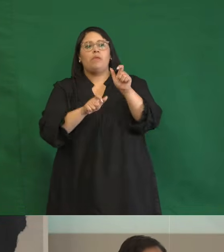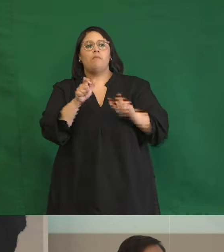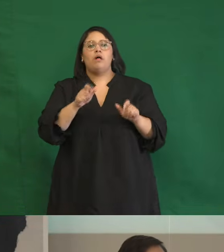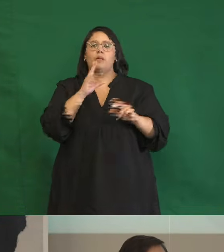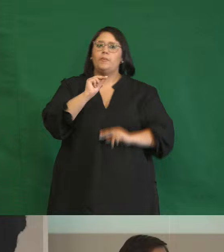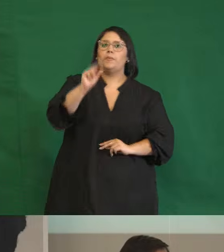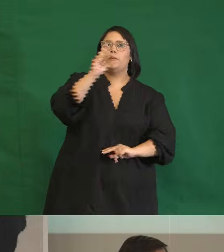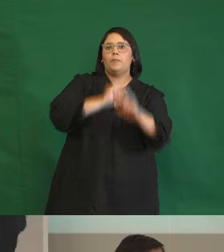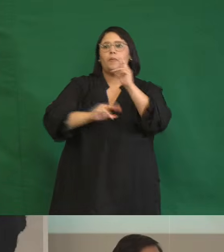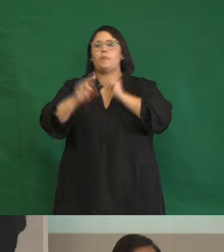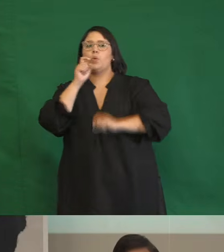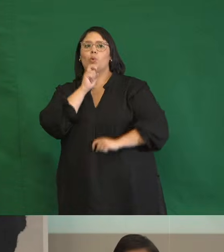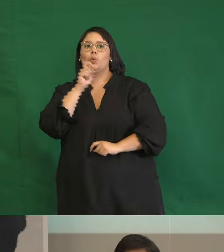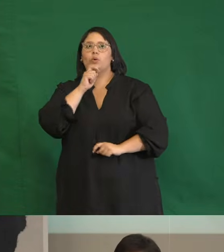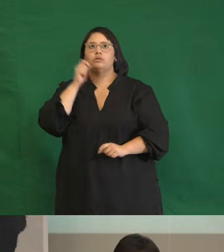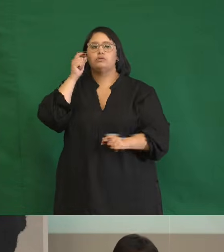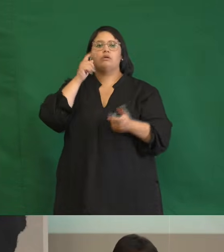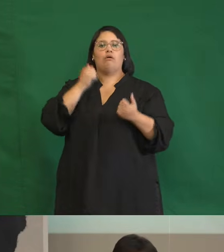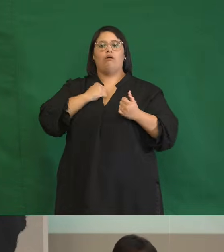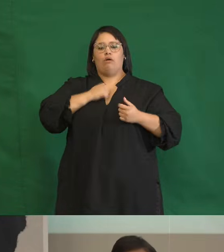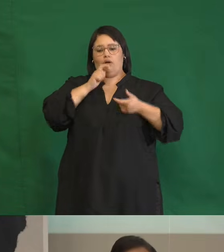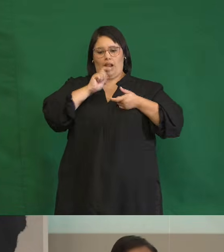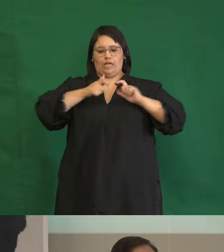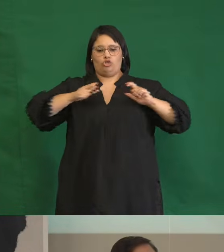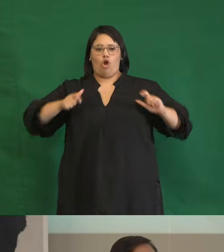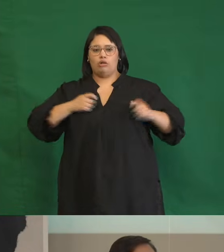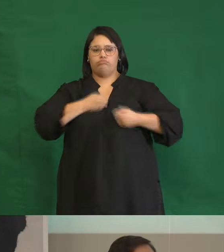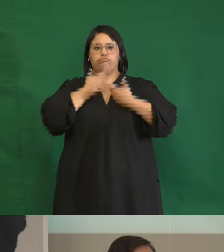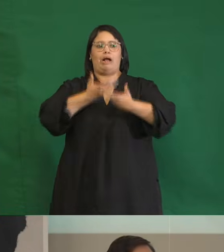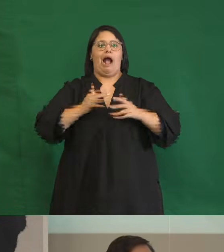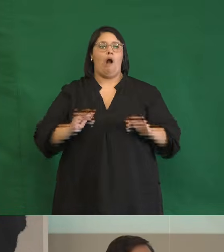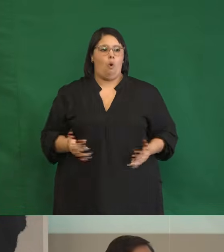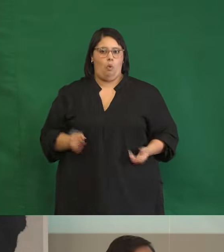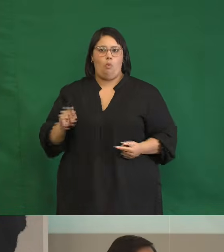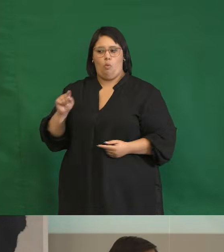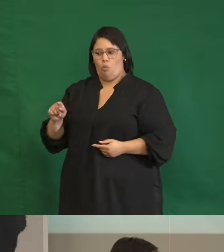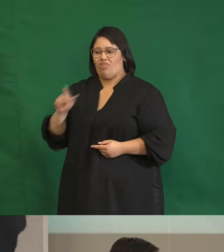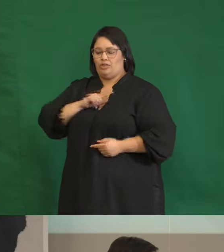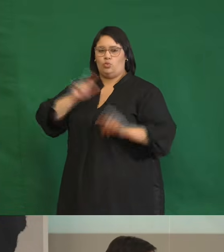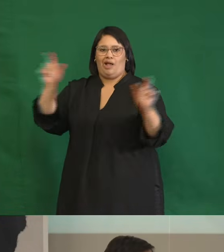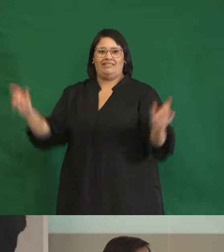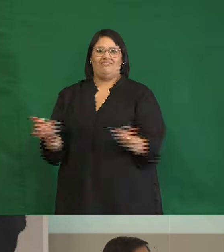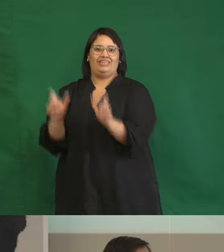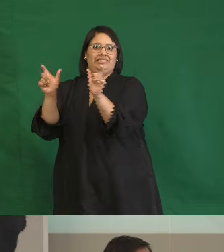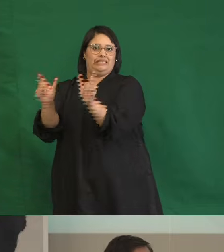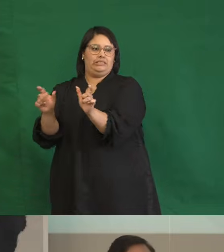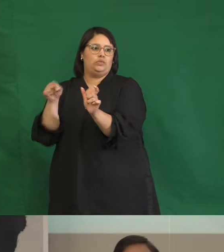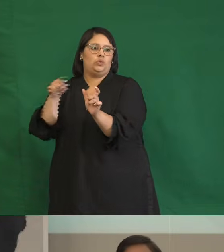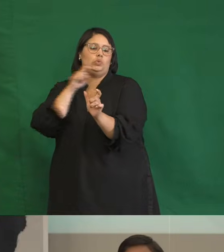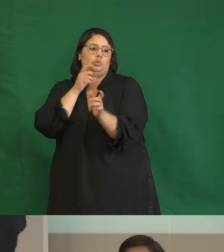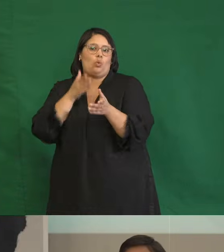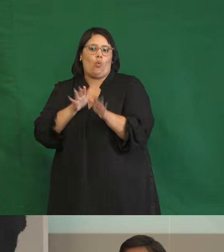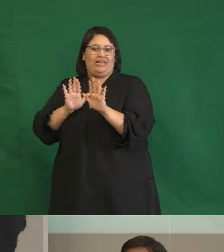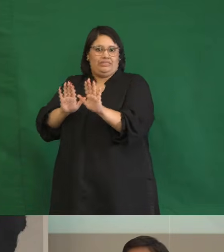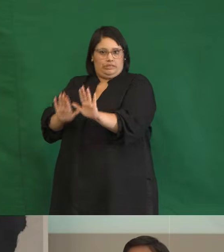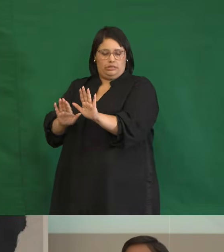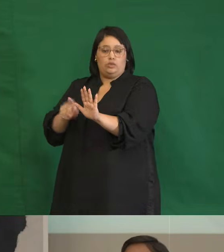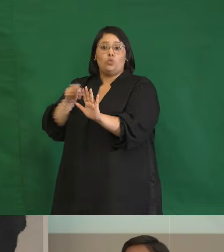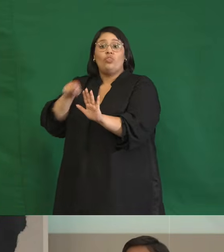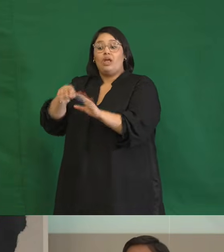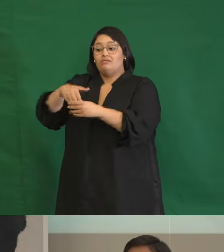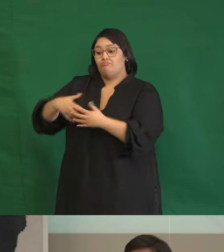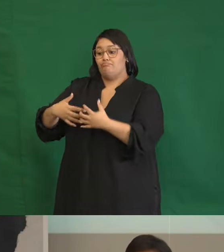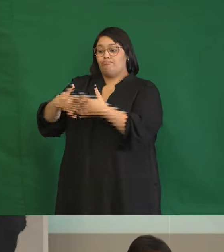organize their mental lexicons. So it was really conceptualized as representing